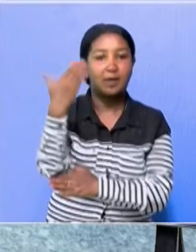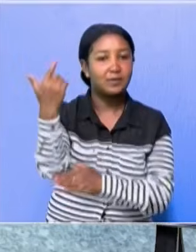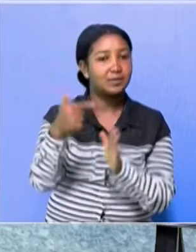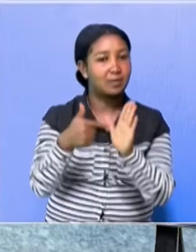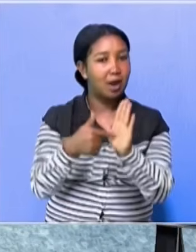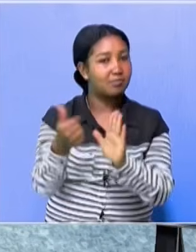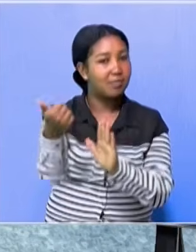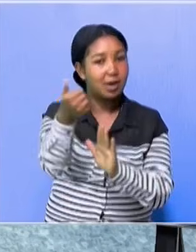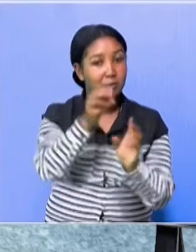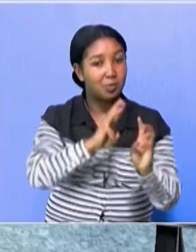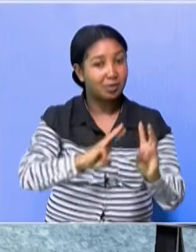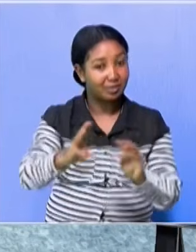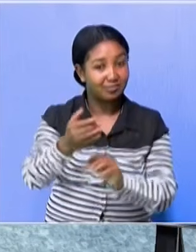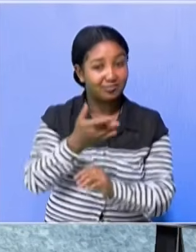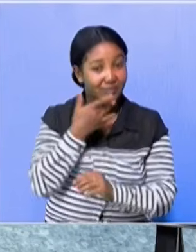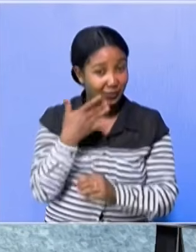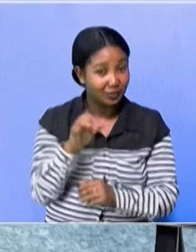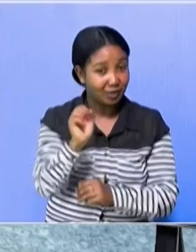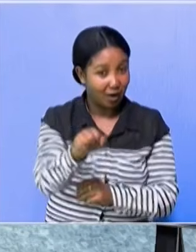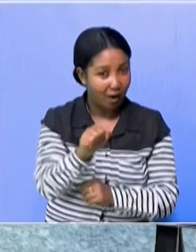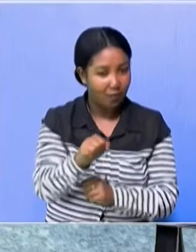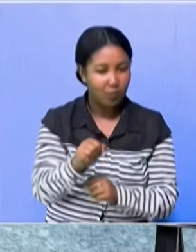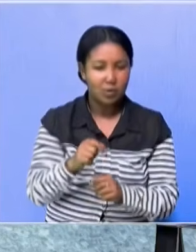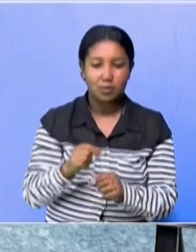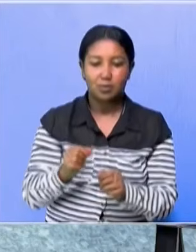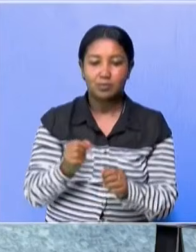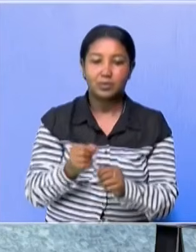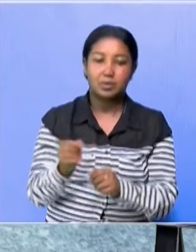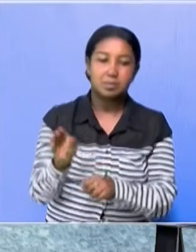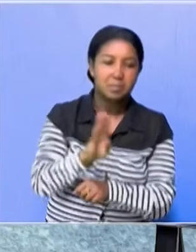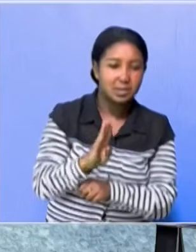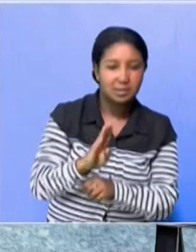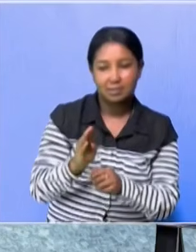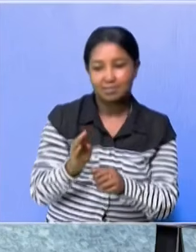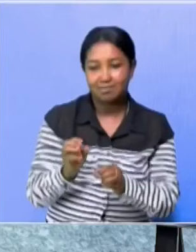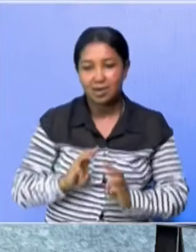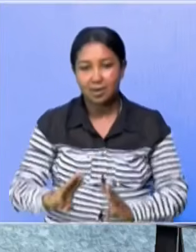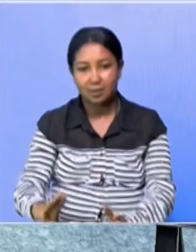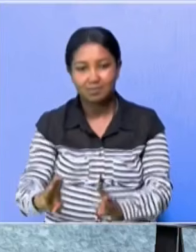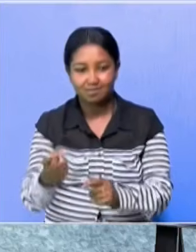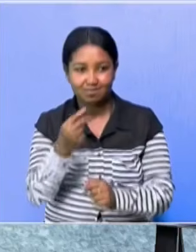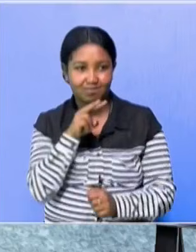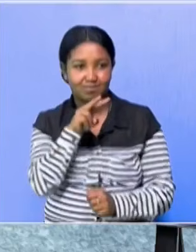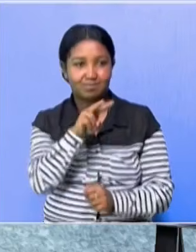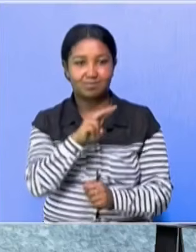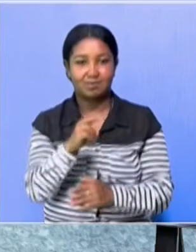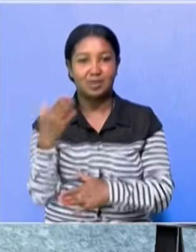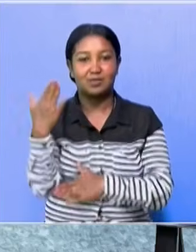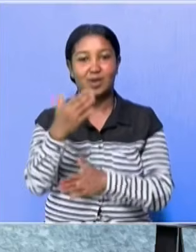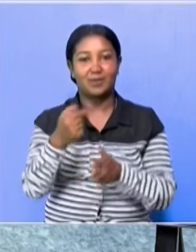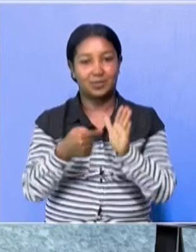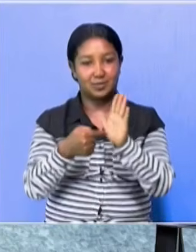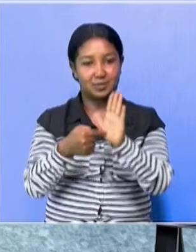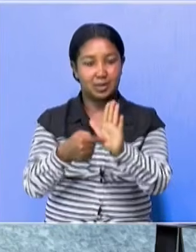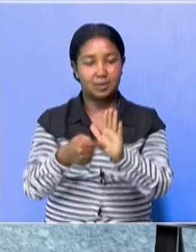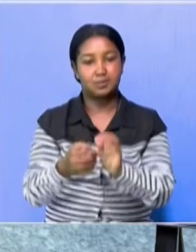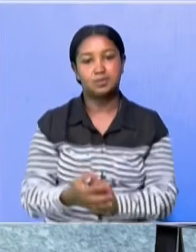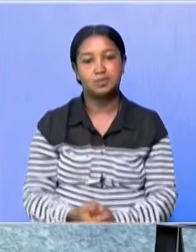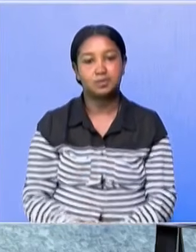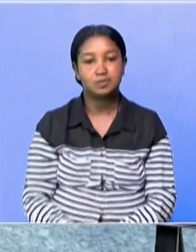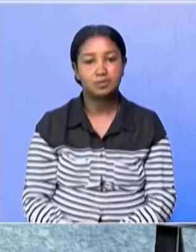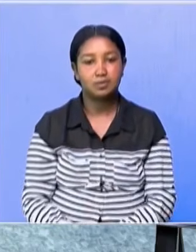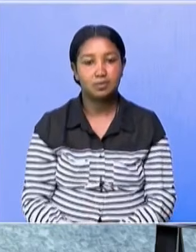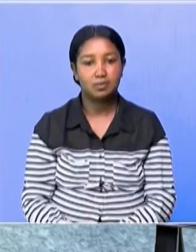common everywhere. When you are going to in the busy street, you are welcome to see these